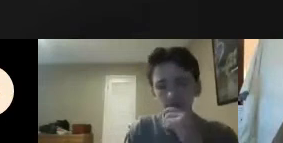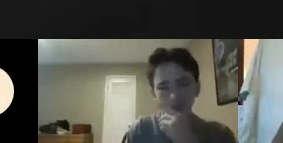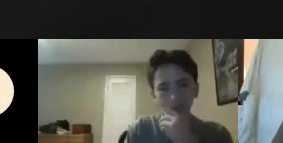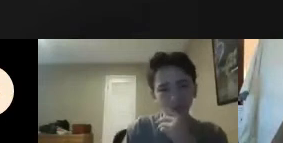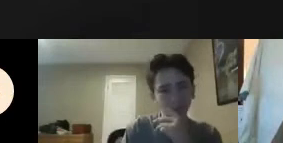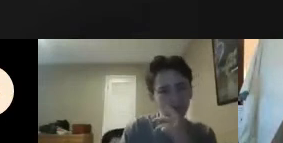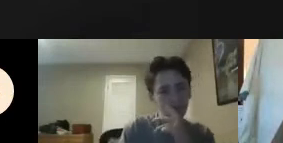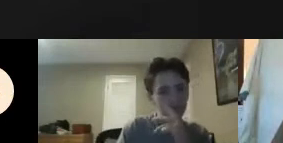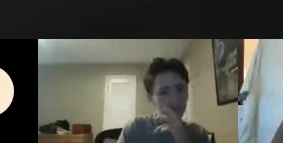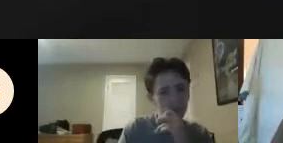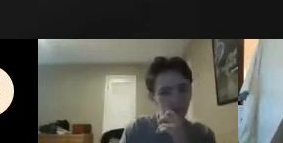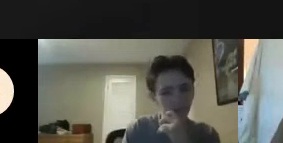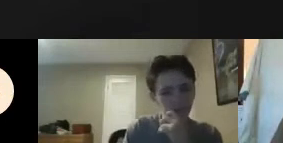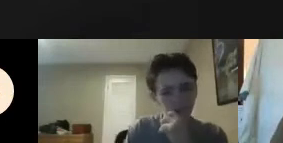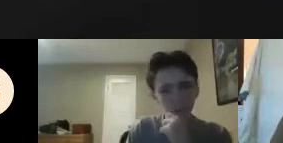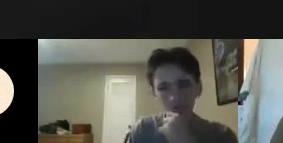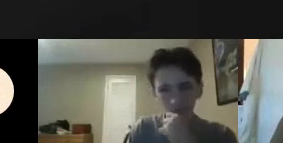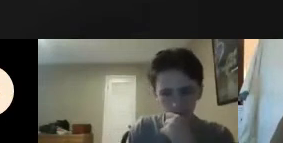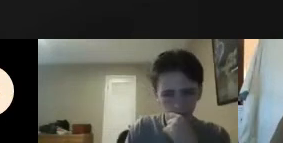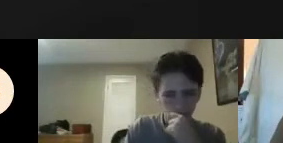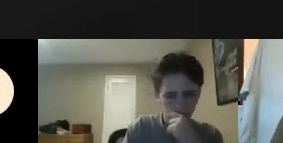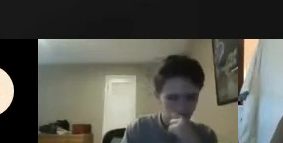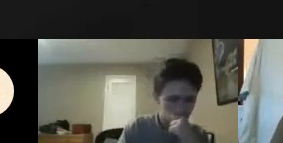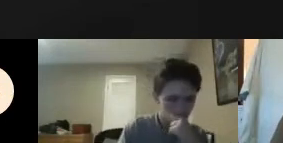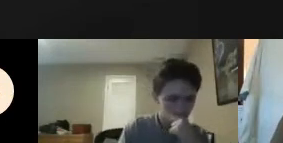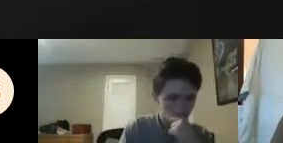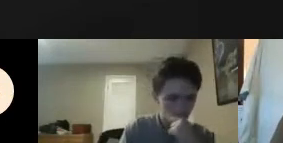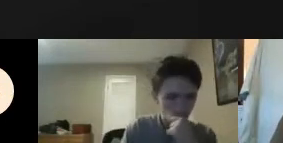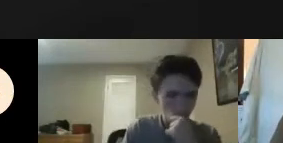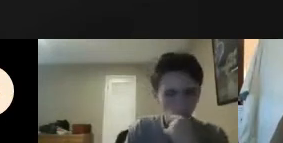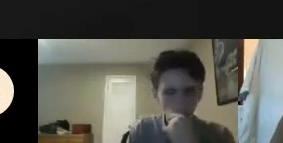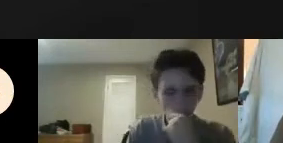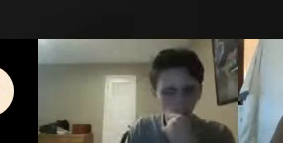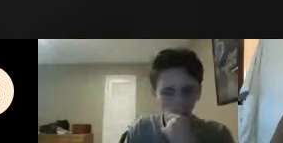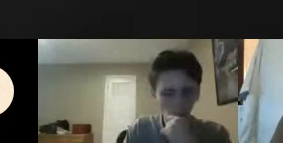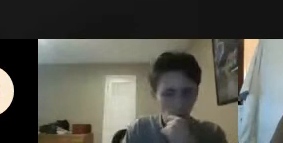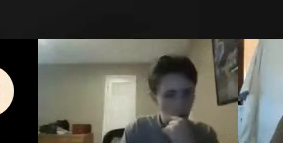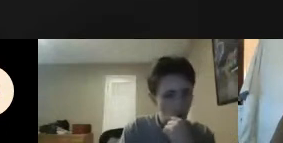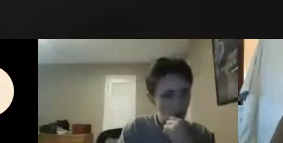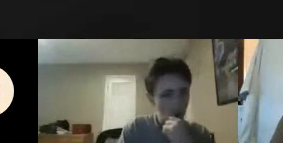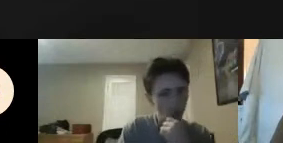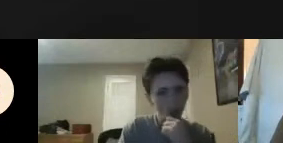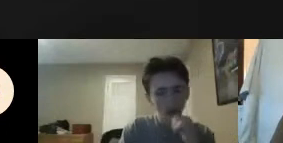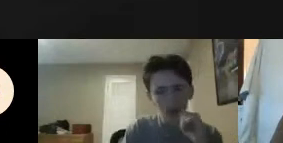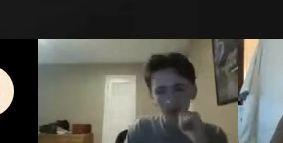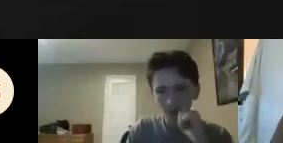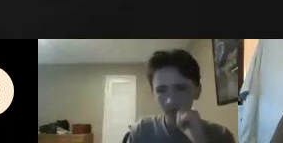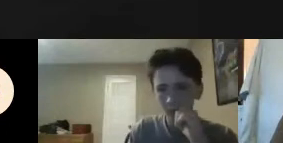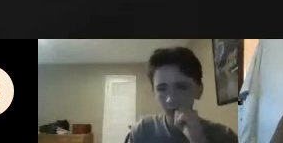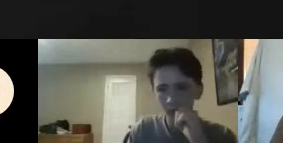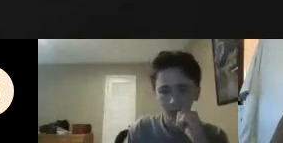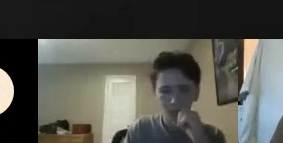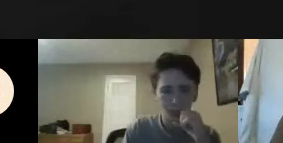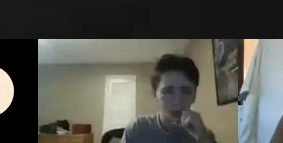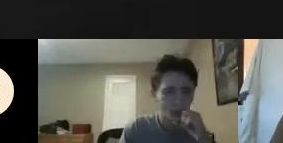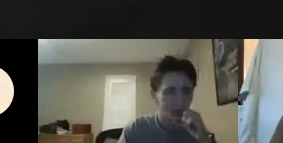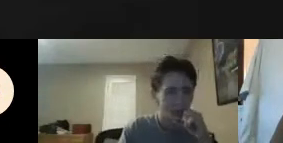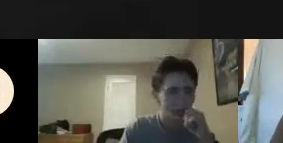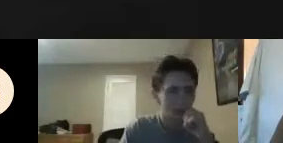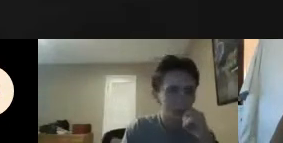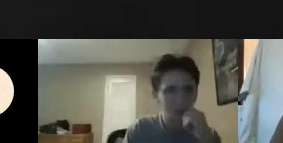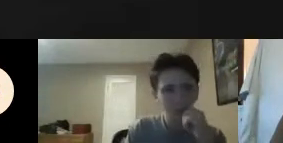care so much about you and love you so much that they often forget to take care of themselves and love themselves so much.